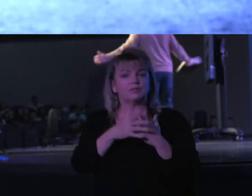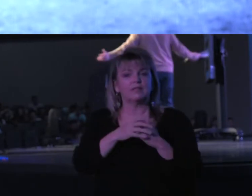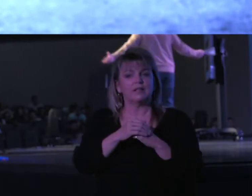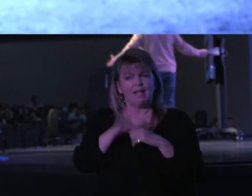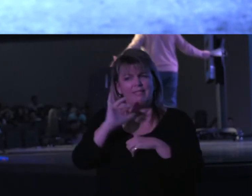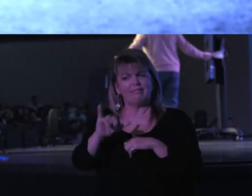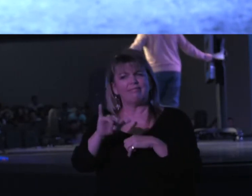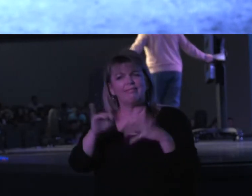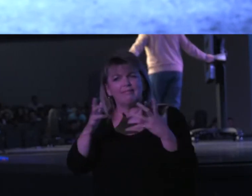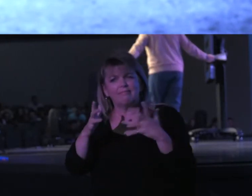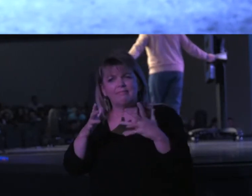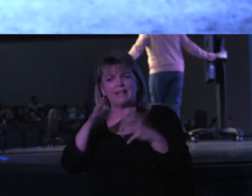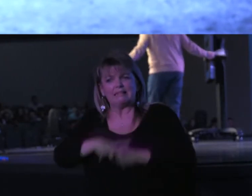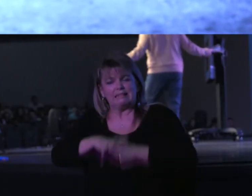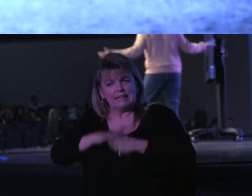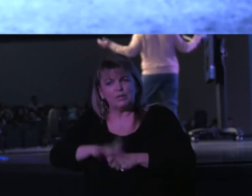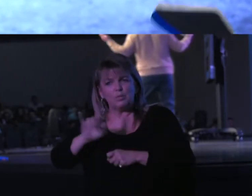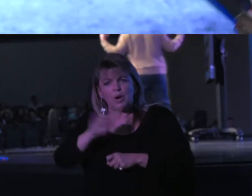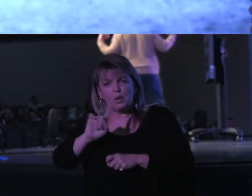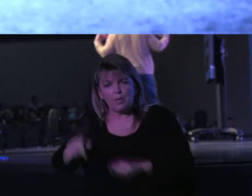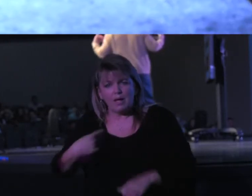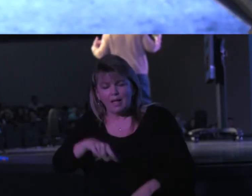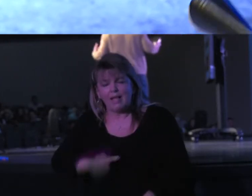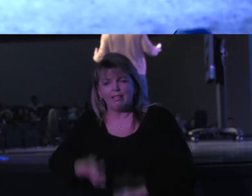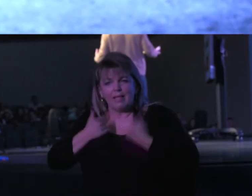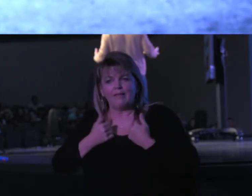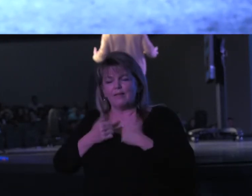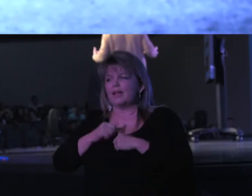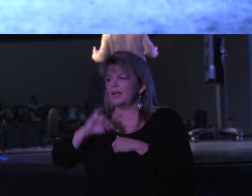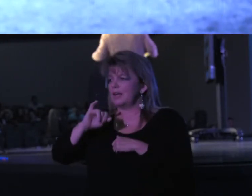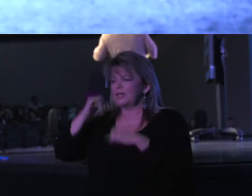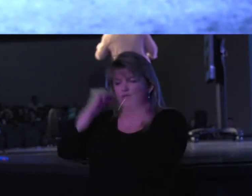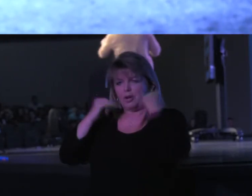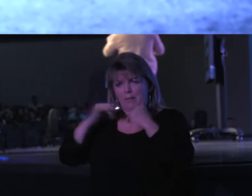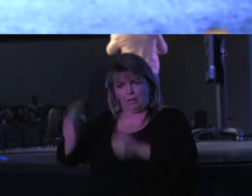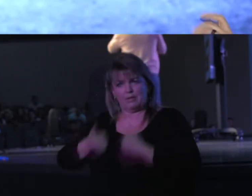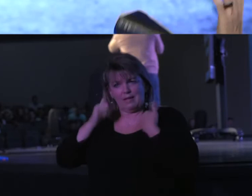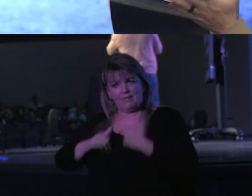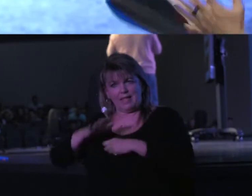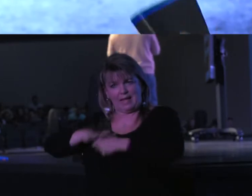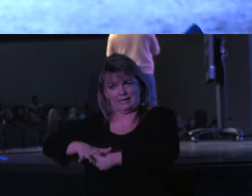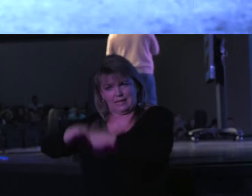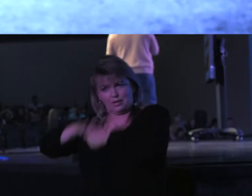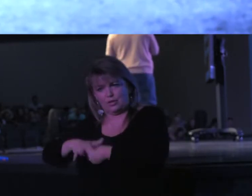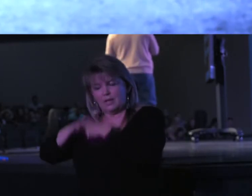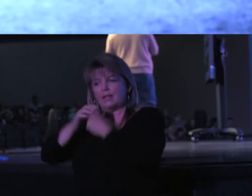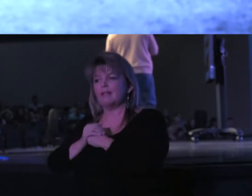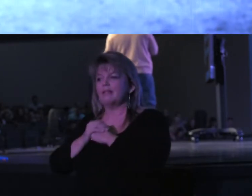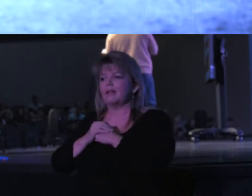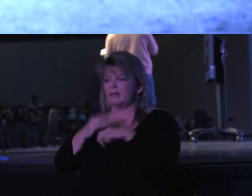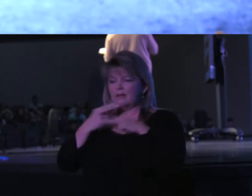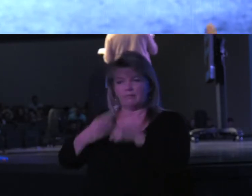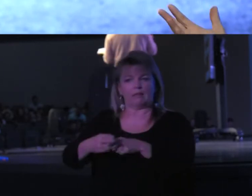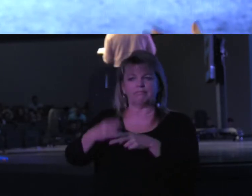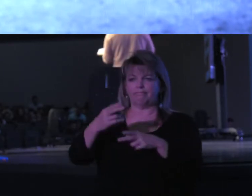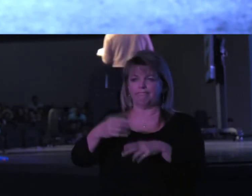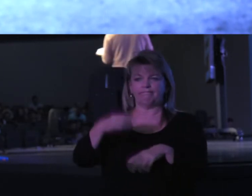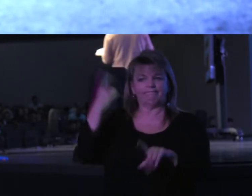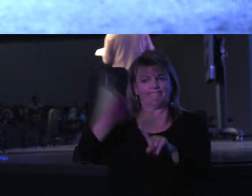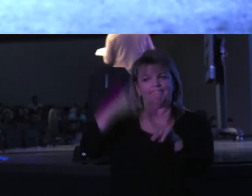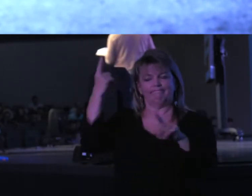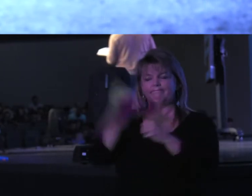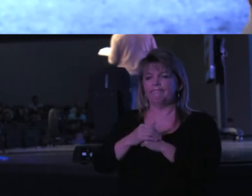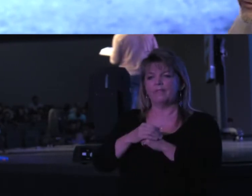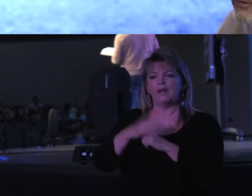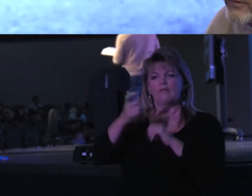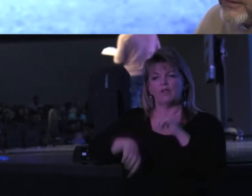And that tension is where we live. And Jeremiah was living in that tension. And then he called a spade a spade. Look at verses 4, 5, and 6 as